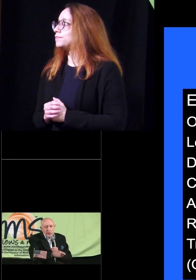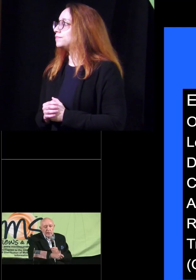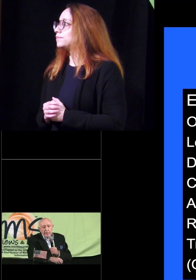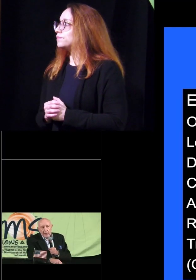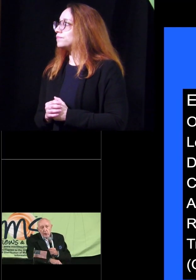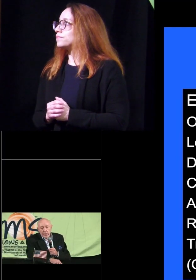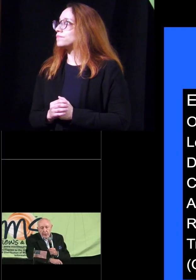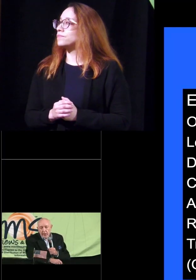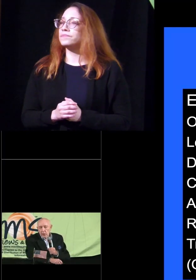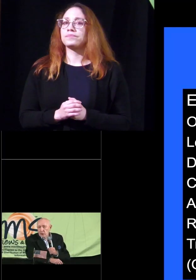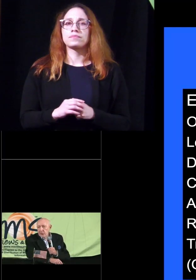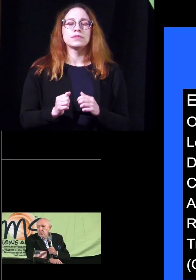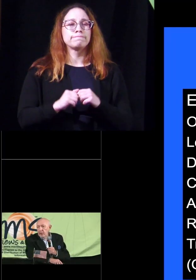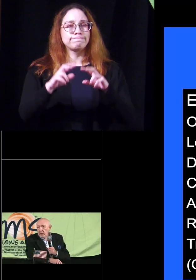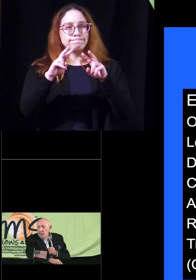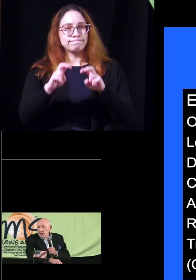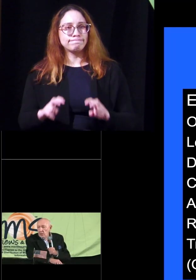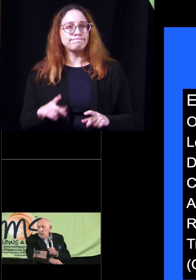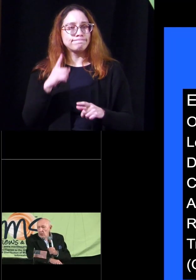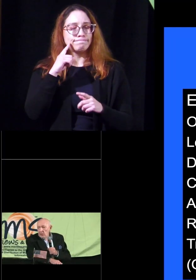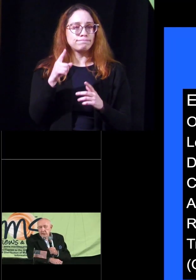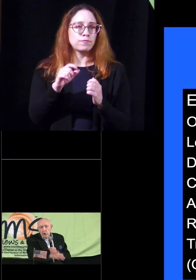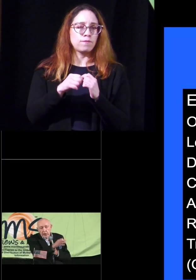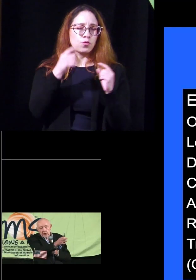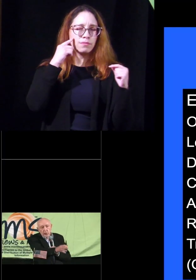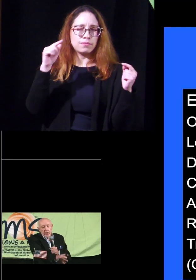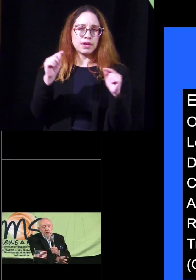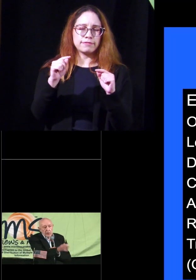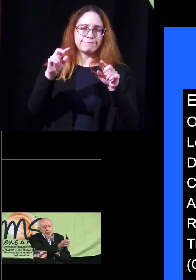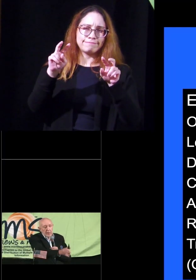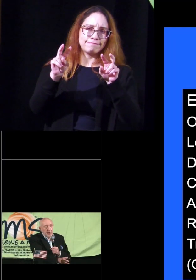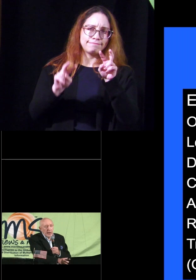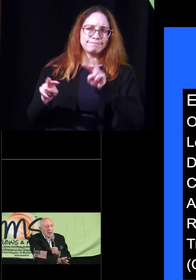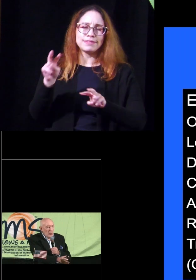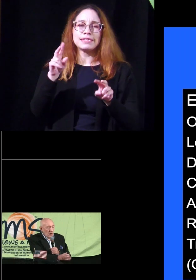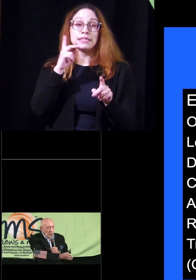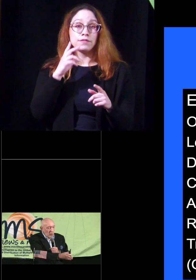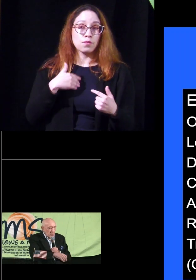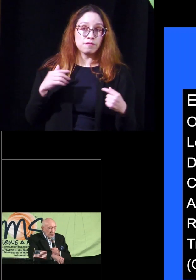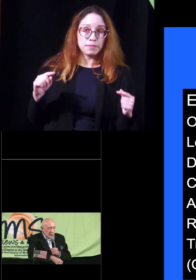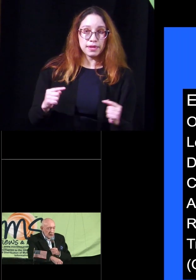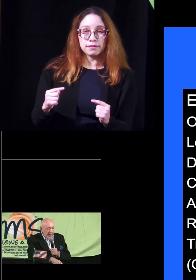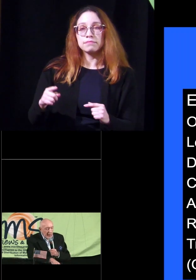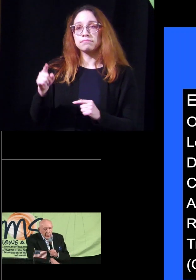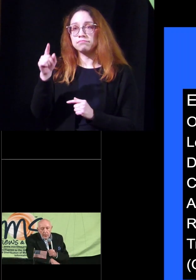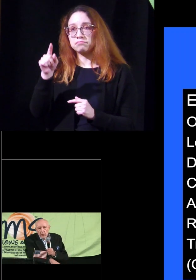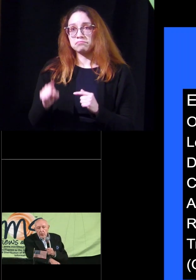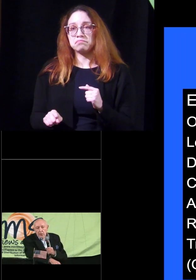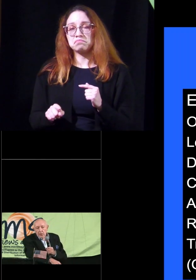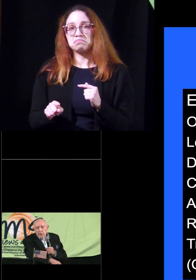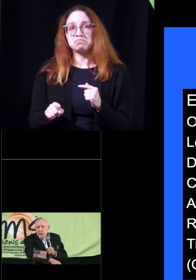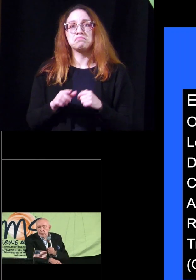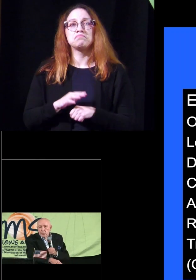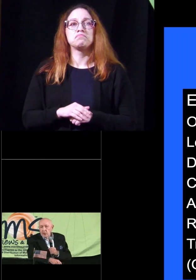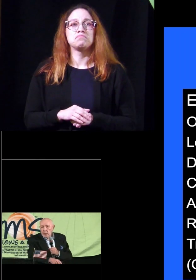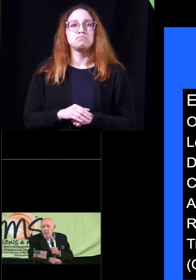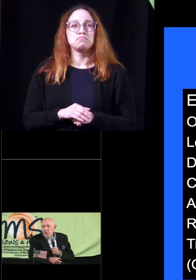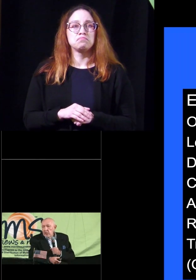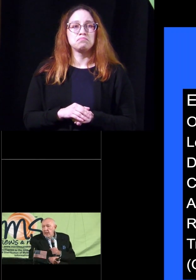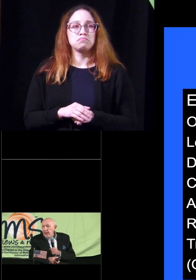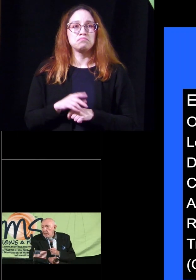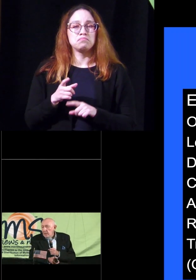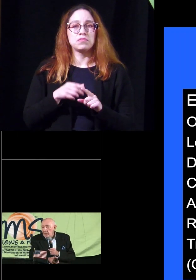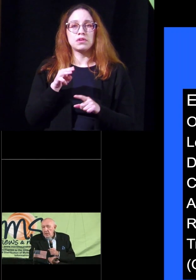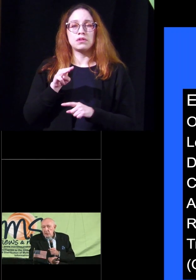This is how we evaluate pain. When you think of pain, and these are questions we ask you if you have pain, you'll see there's an acronym. This comes from